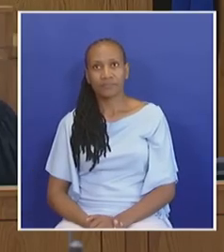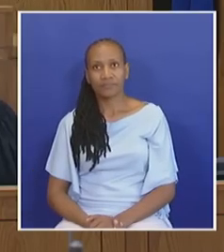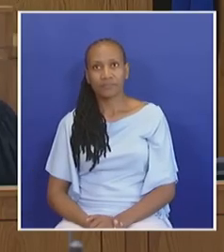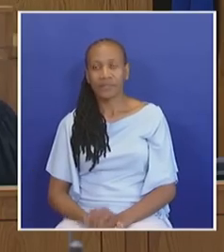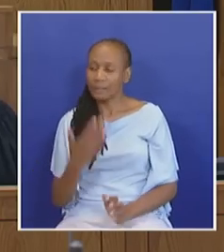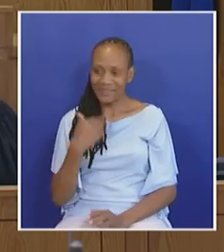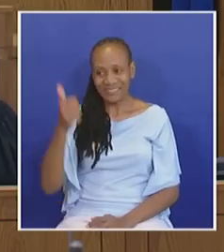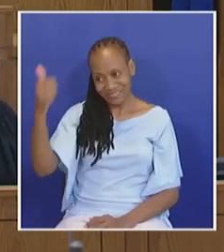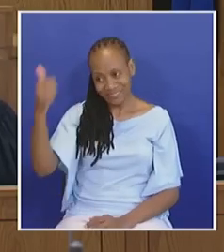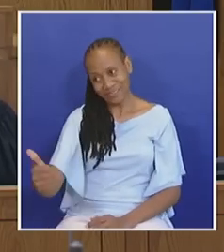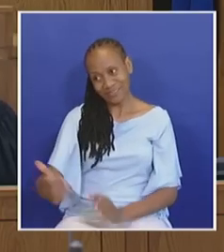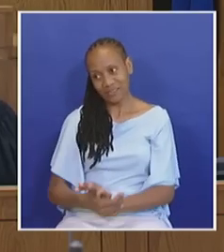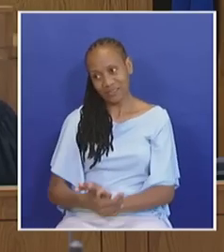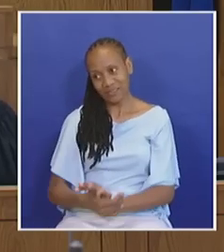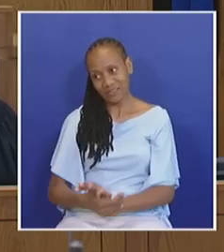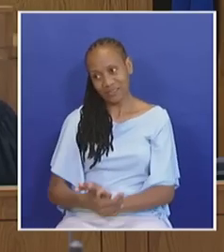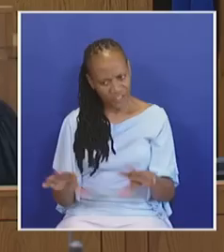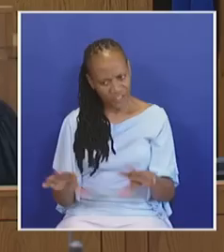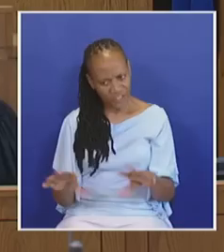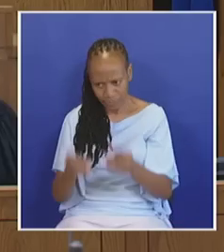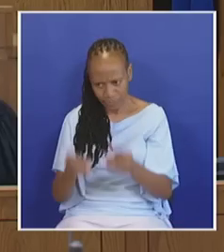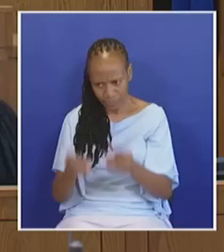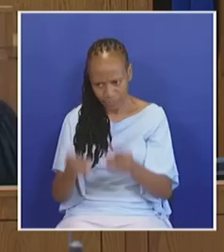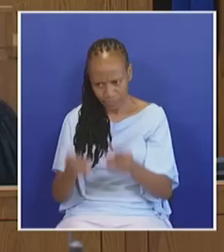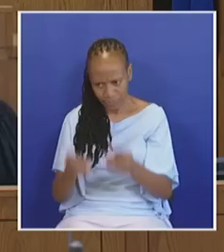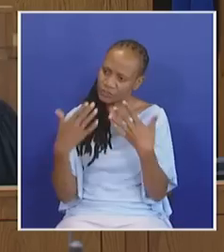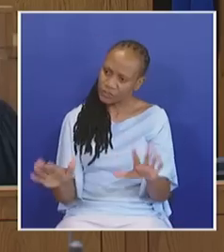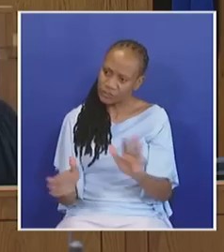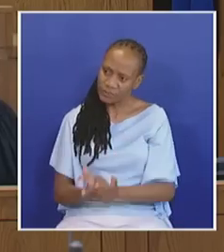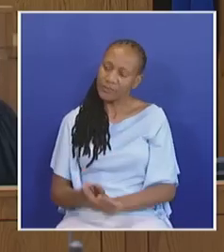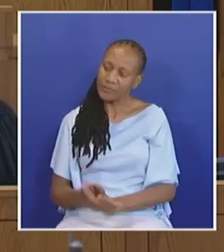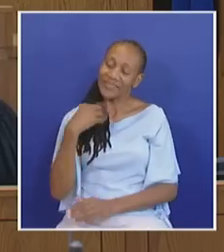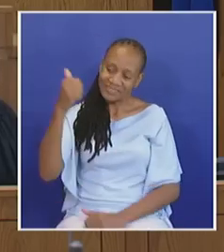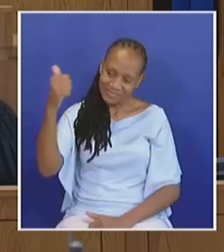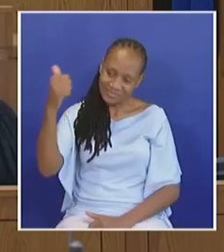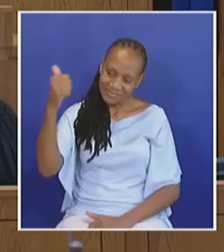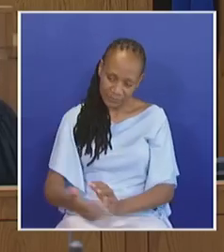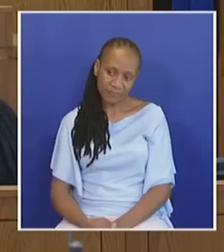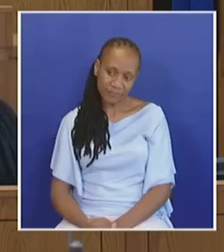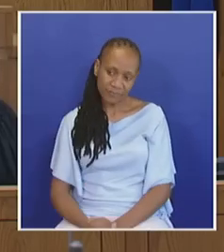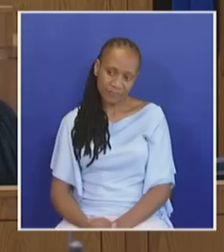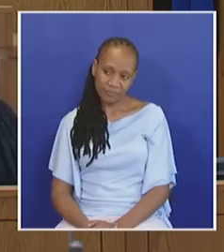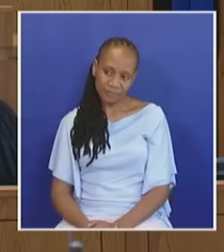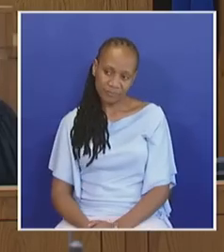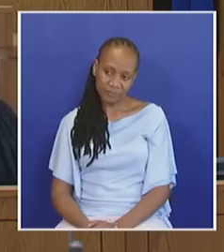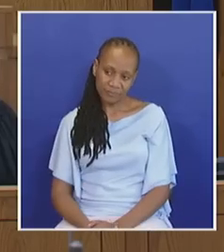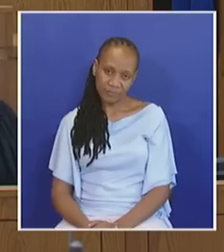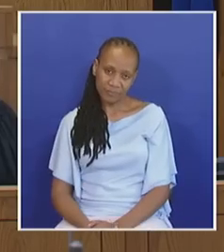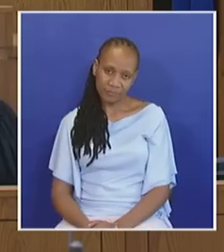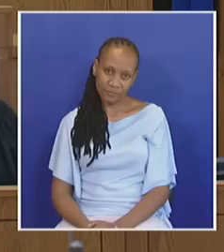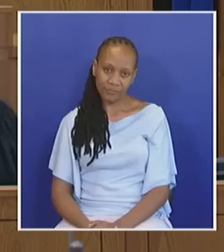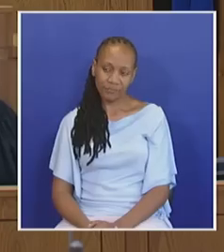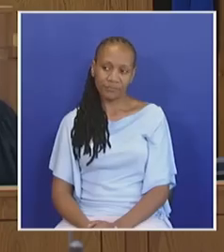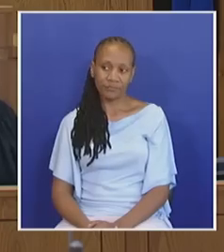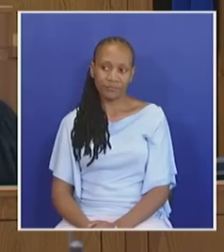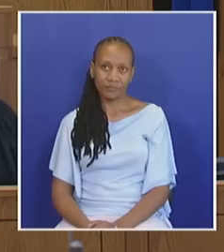Please take your seat. I have ruled on the matter. Take your seat. I have ruled on the matter. Honorable